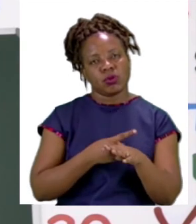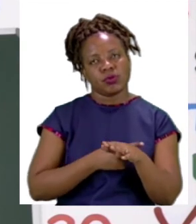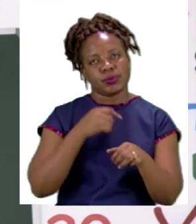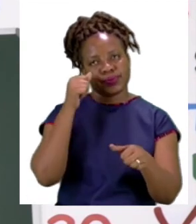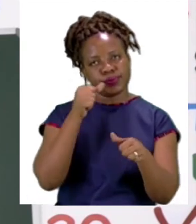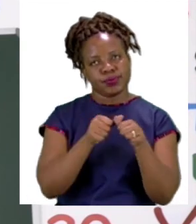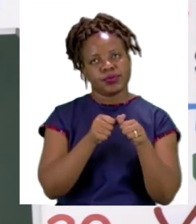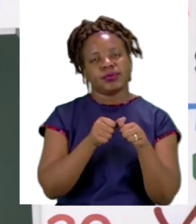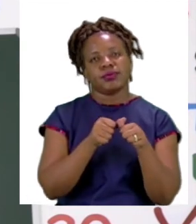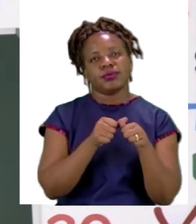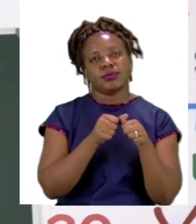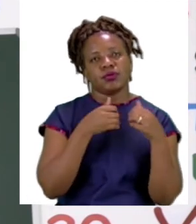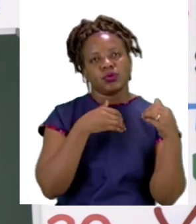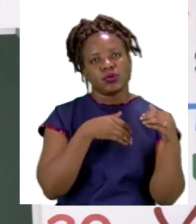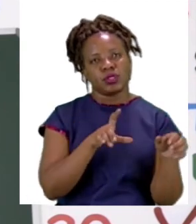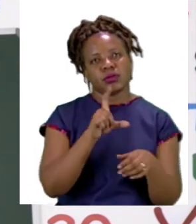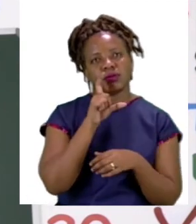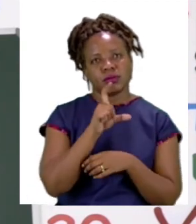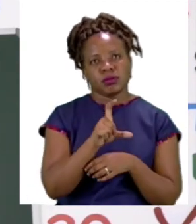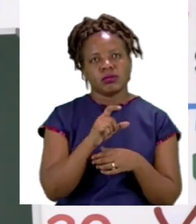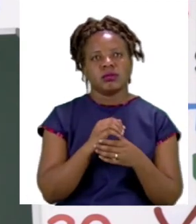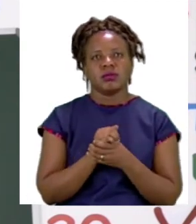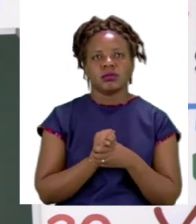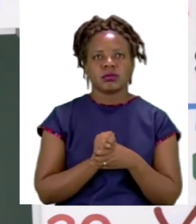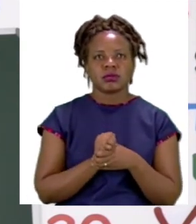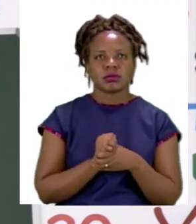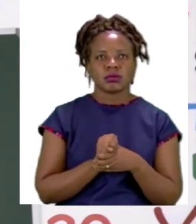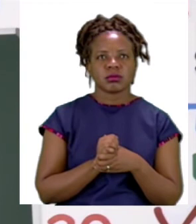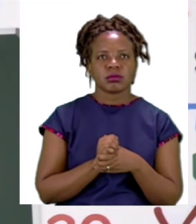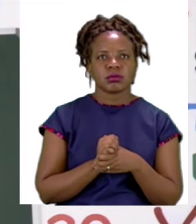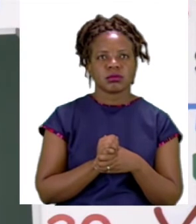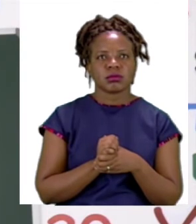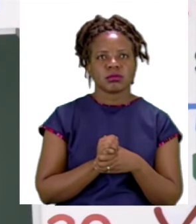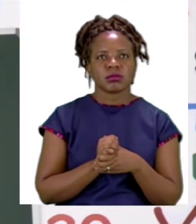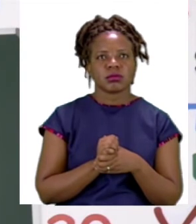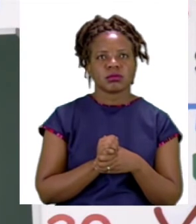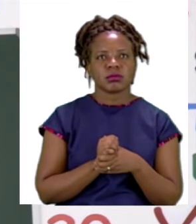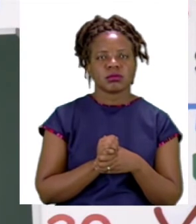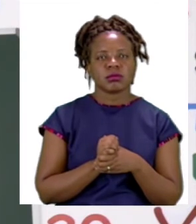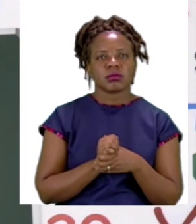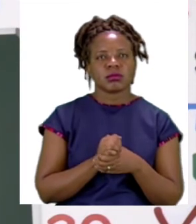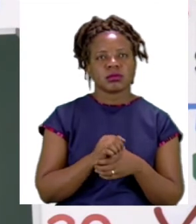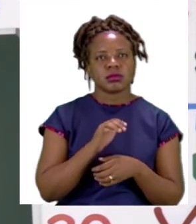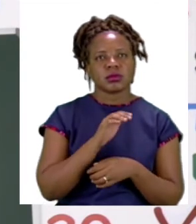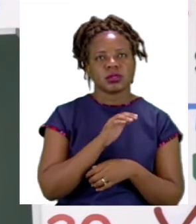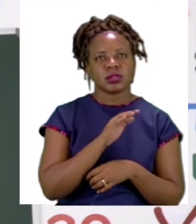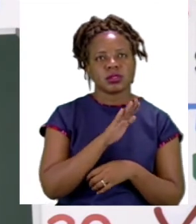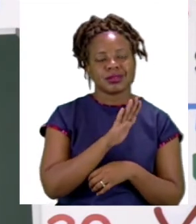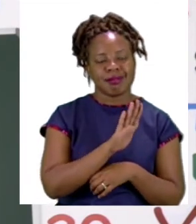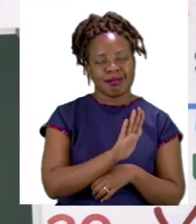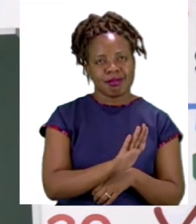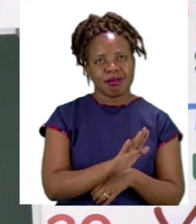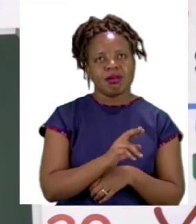there. And then my next word is are. Remember to keep your handwriting neat,